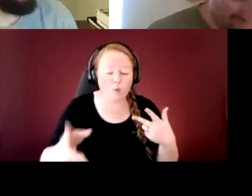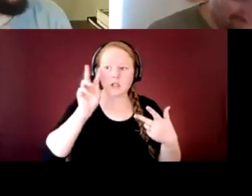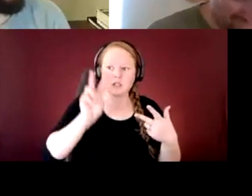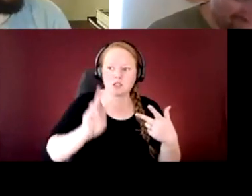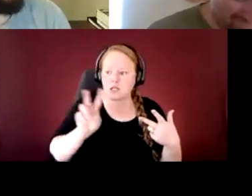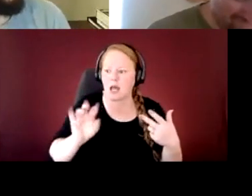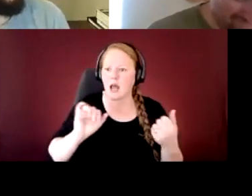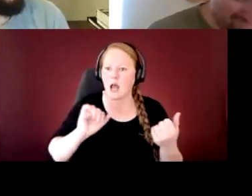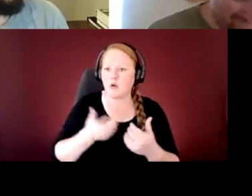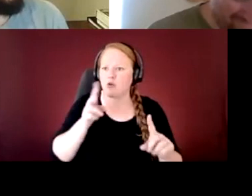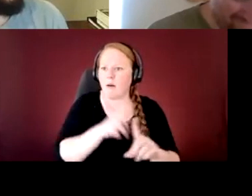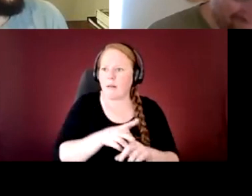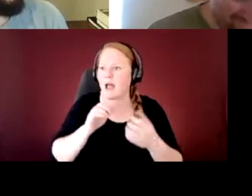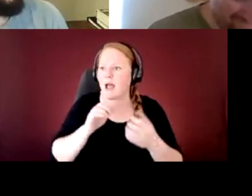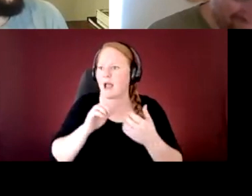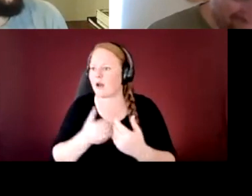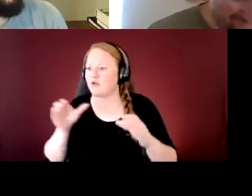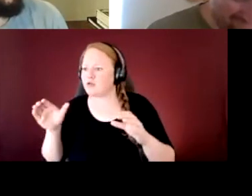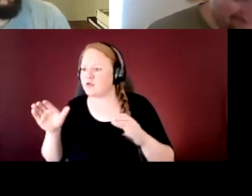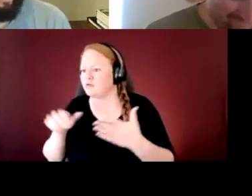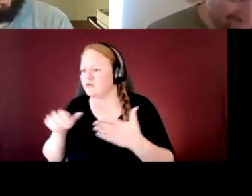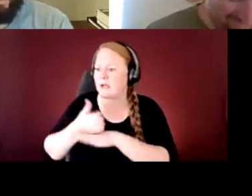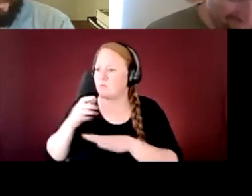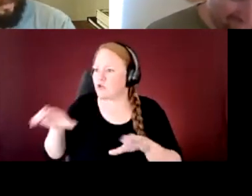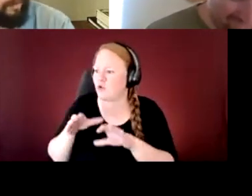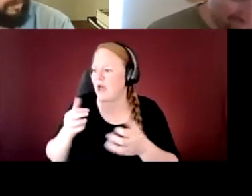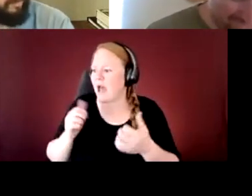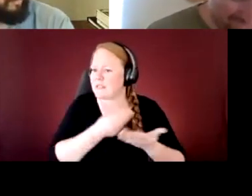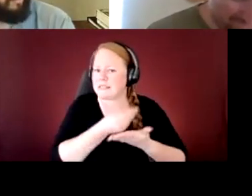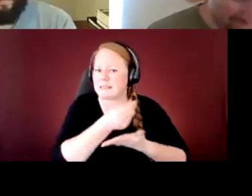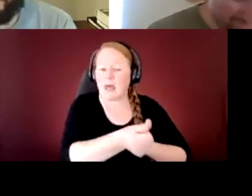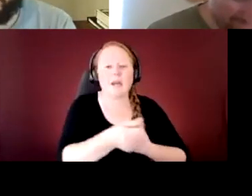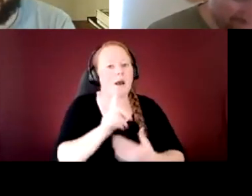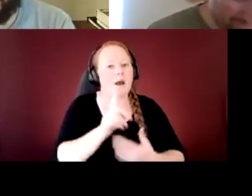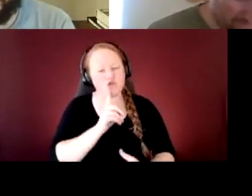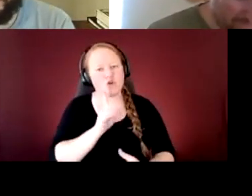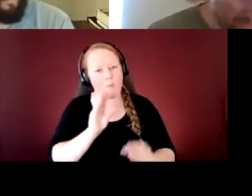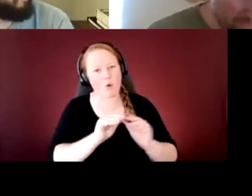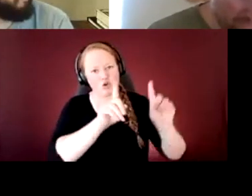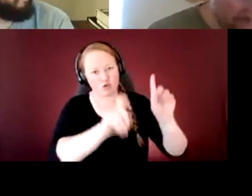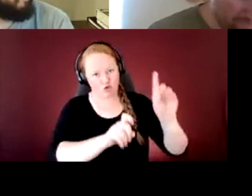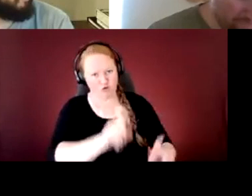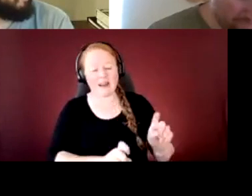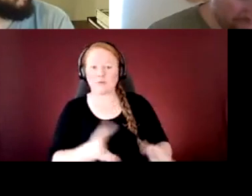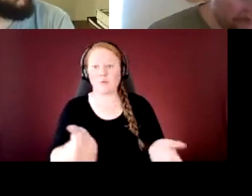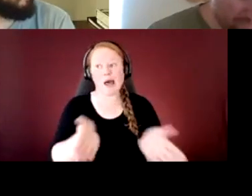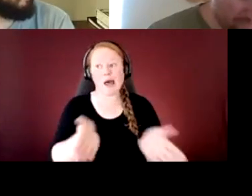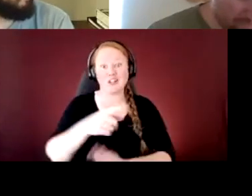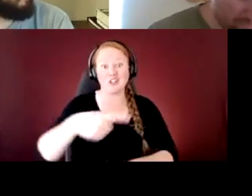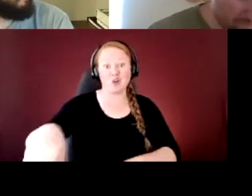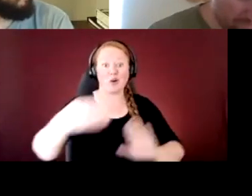at spending, I am quite sure that there will be more surveys that we will be asking you to fill out and push to